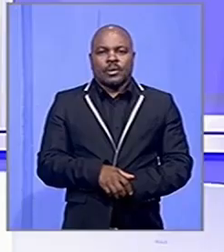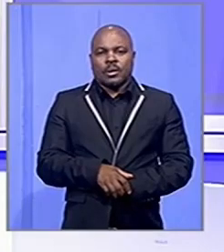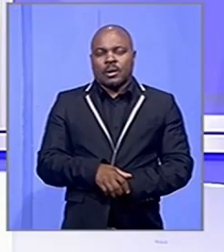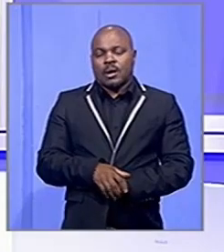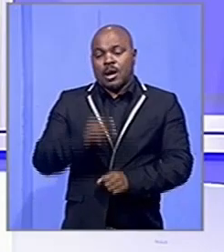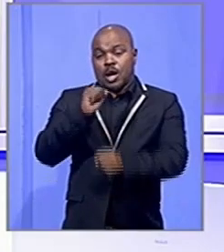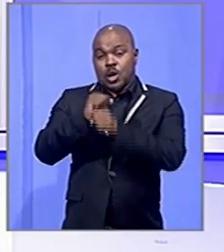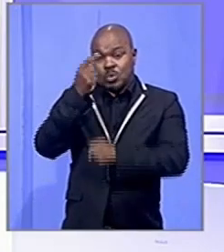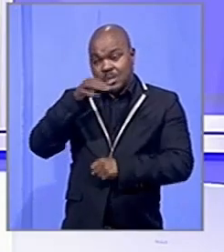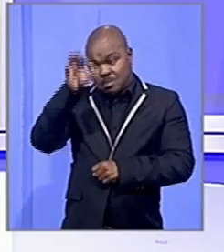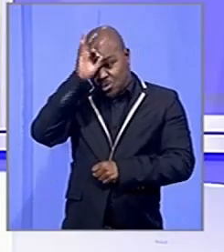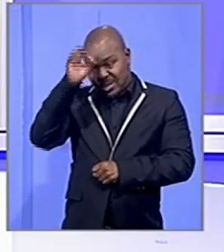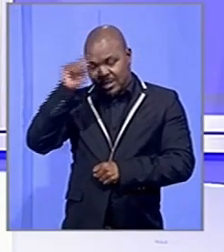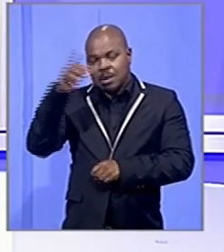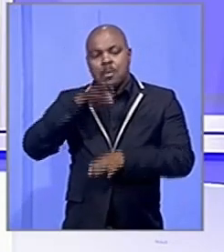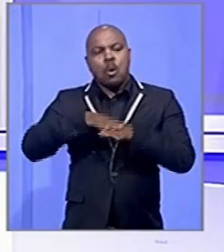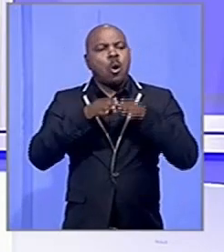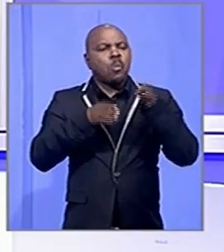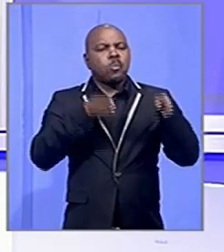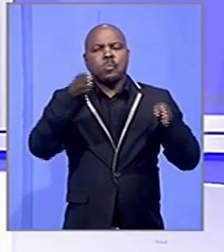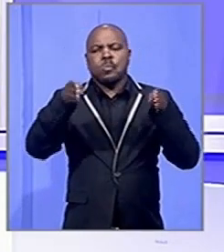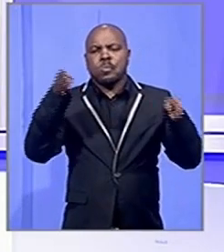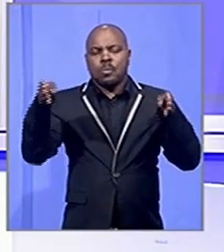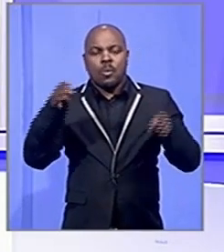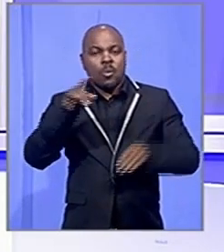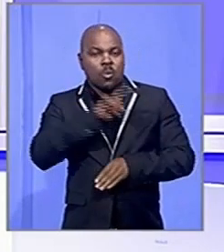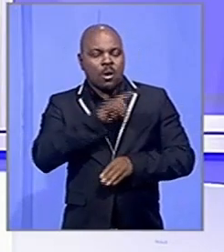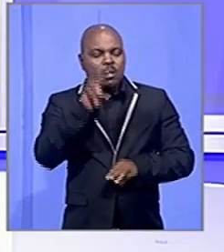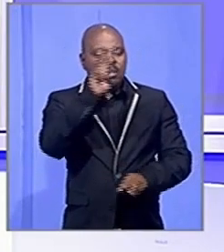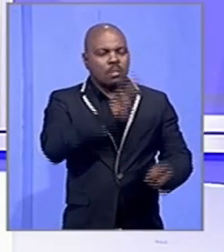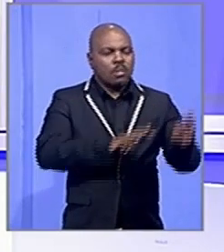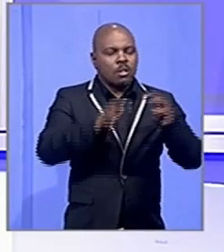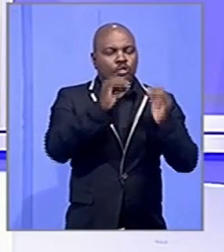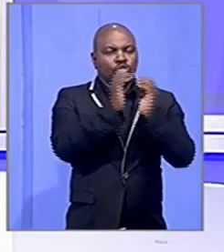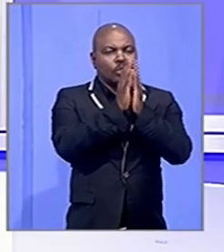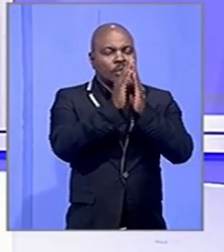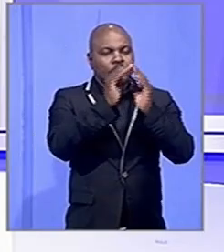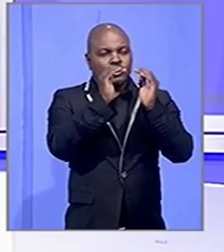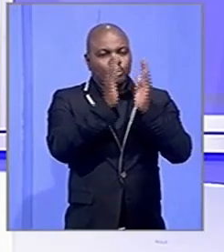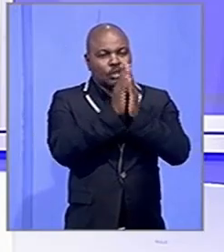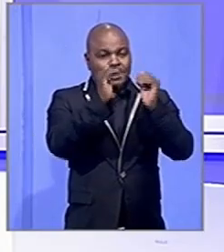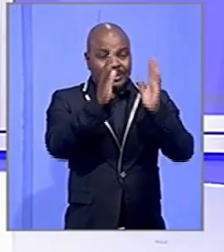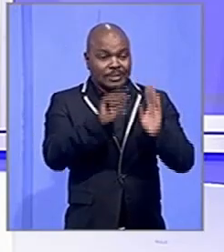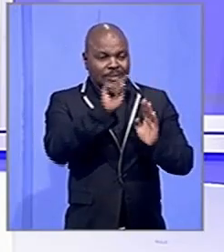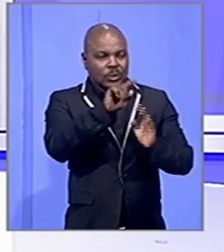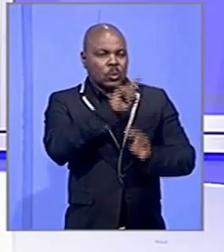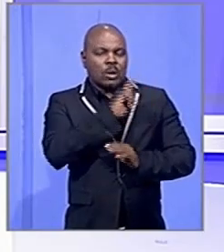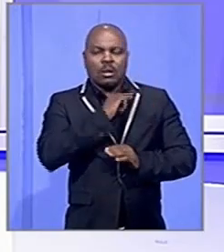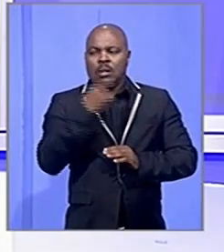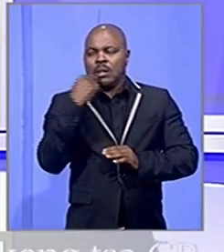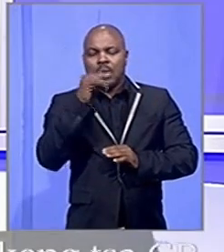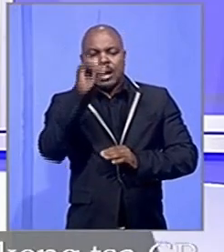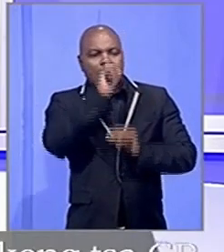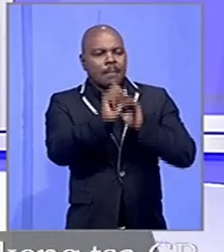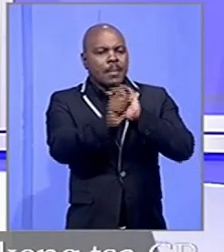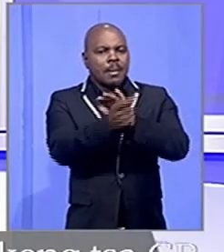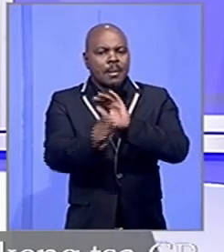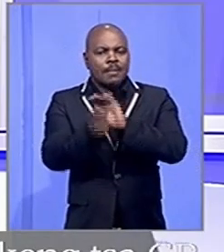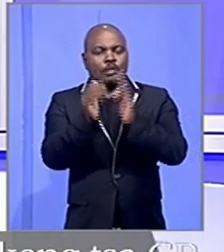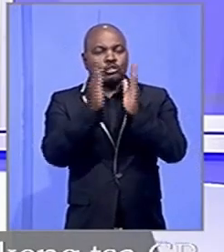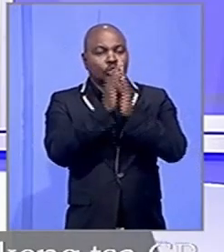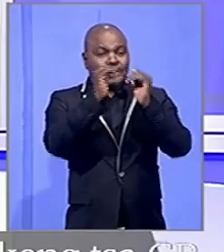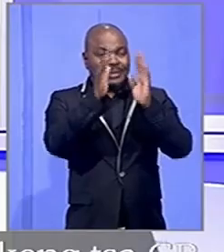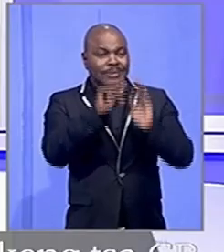Mapodisa Gauteng a phasaladitswe ka bontsi go patrola kwa dikerekeng morago ga go oketsega ga ditiragalo tsa bosenyi kwa mafelong